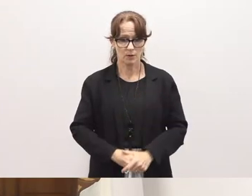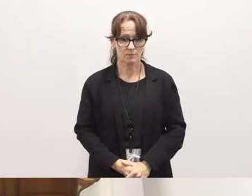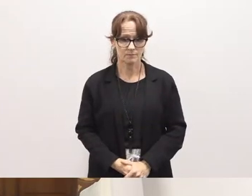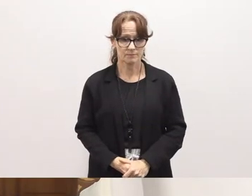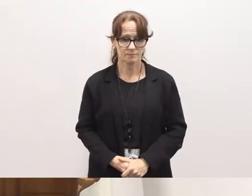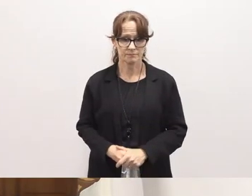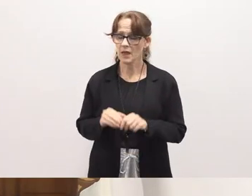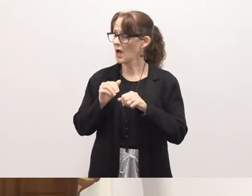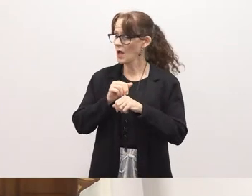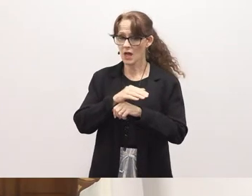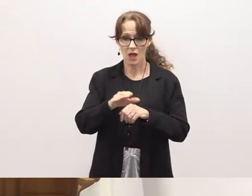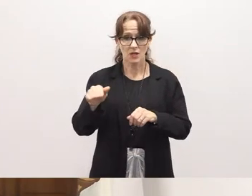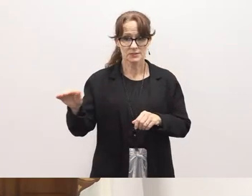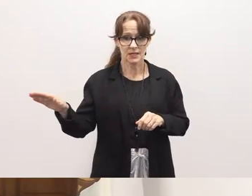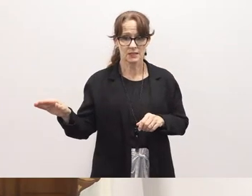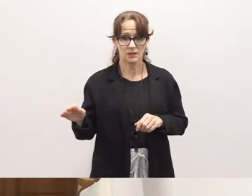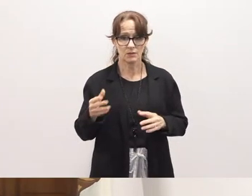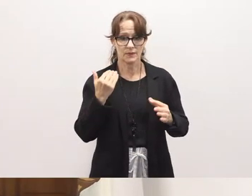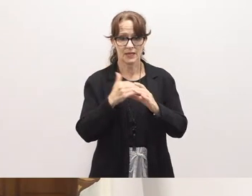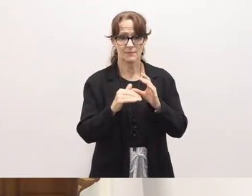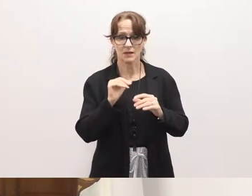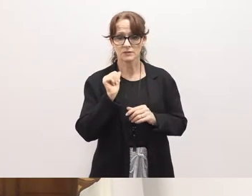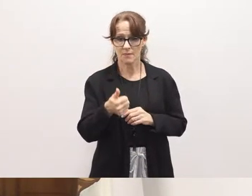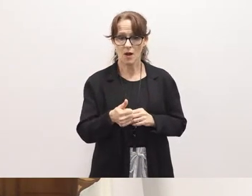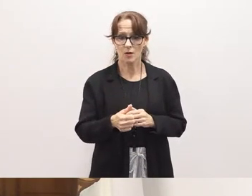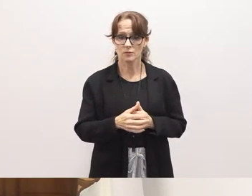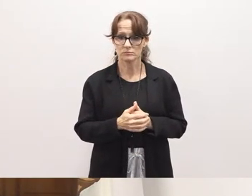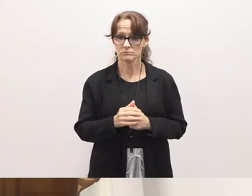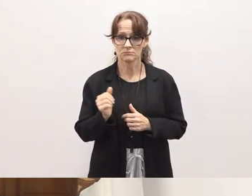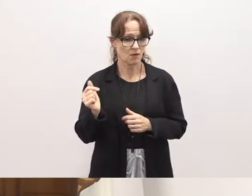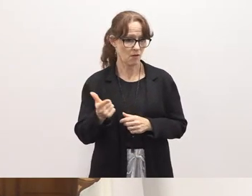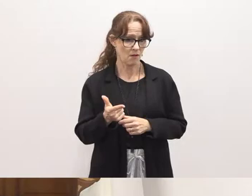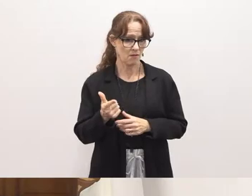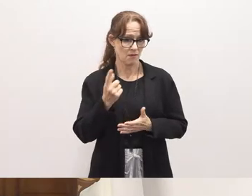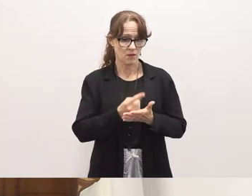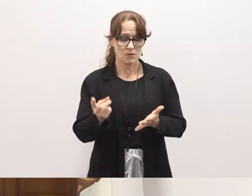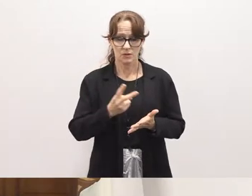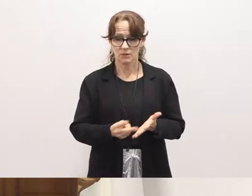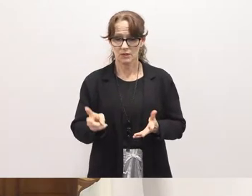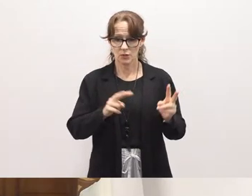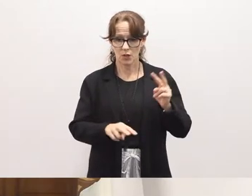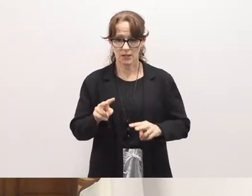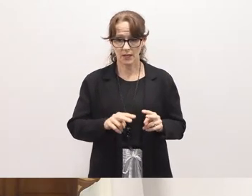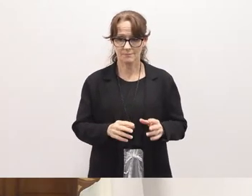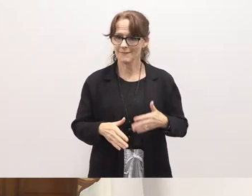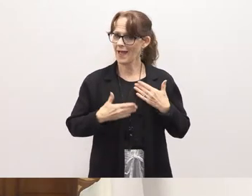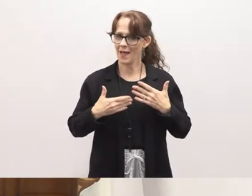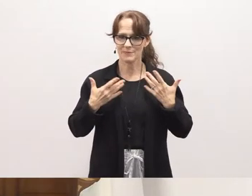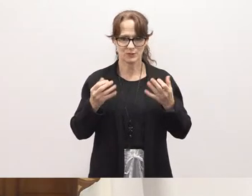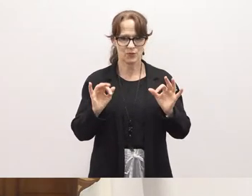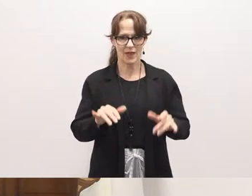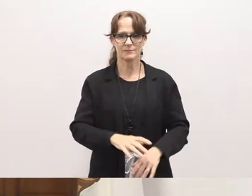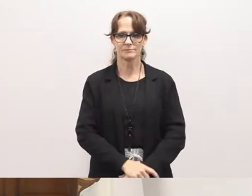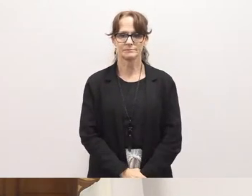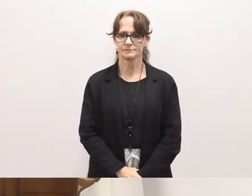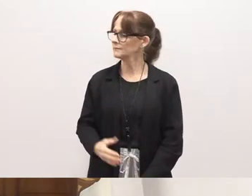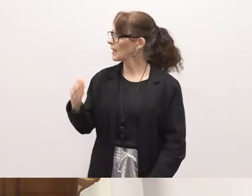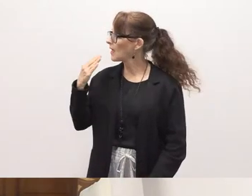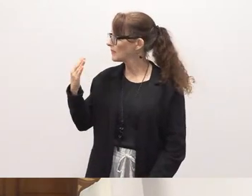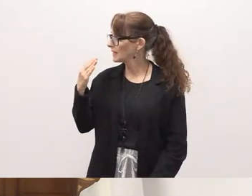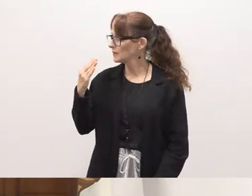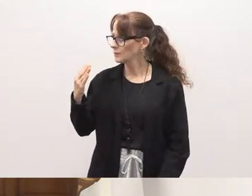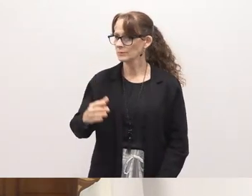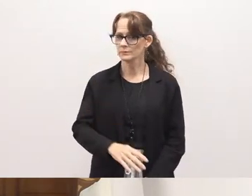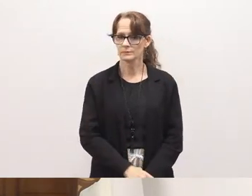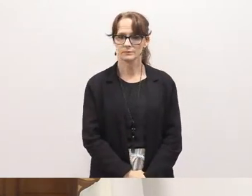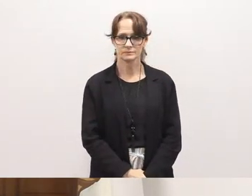I can send it to each one of you via email tomorrow if you'd like. That way you'd have a couple weeks to look at it. Happy to do that. Thank you. Okay, in